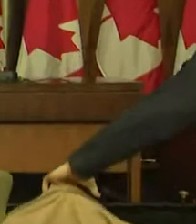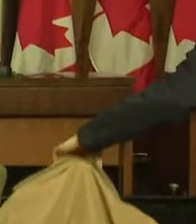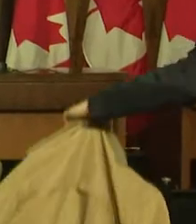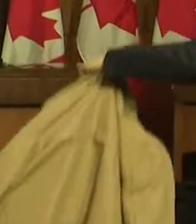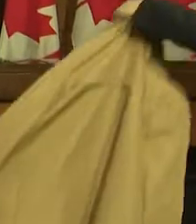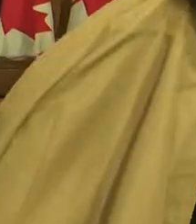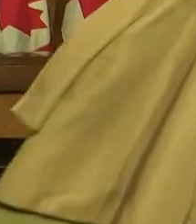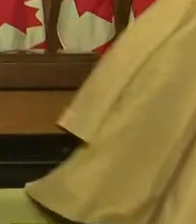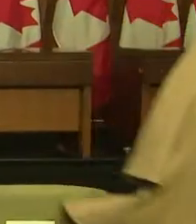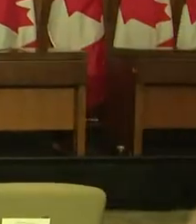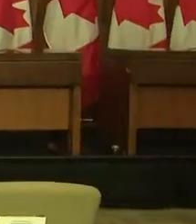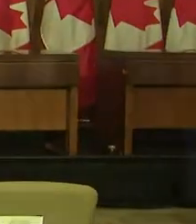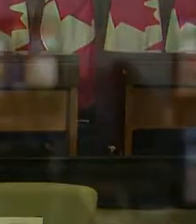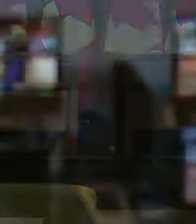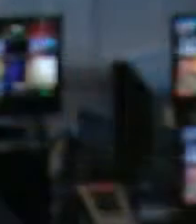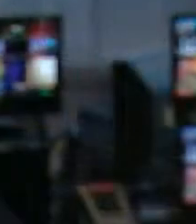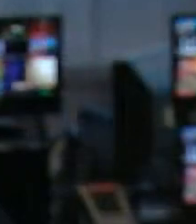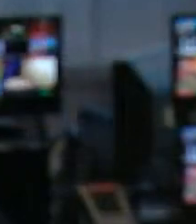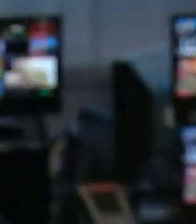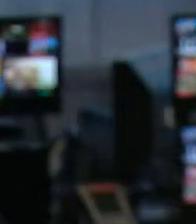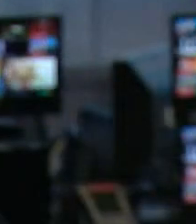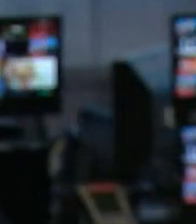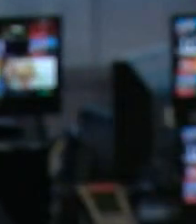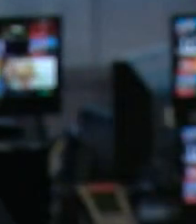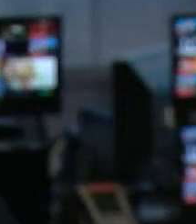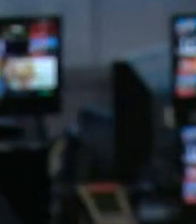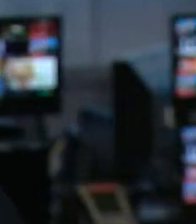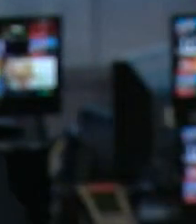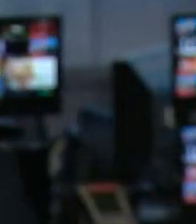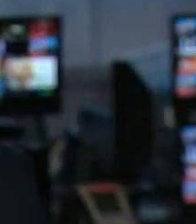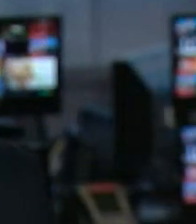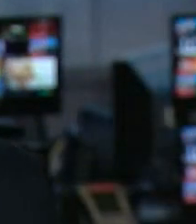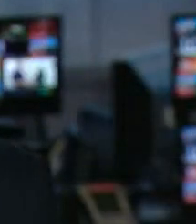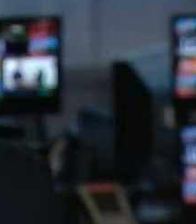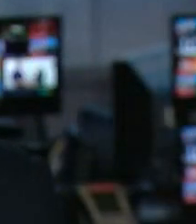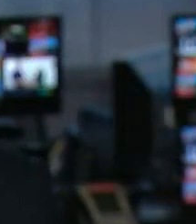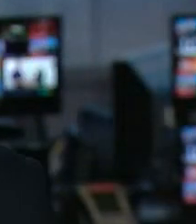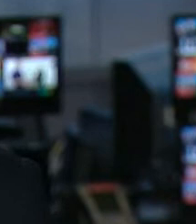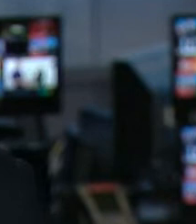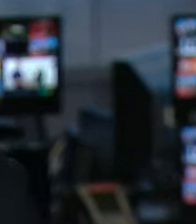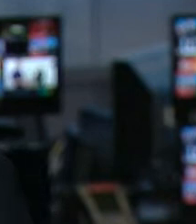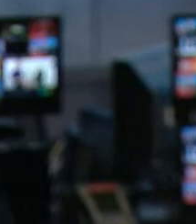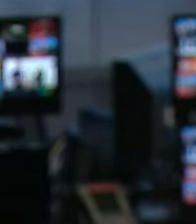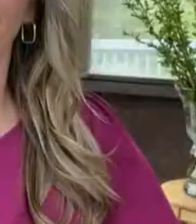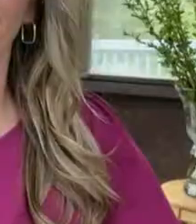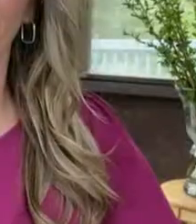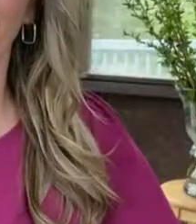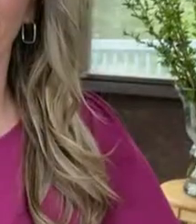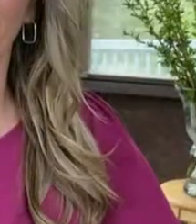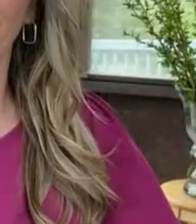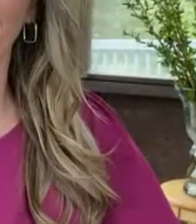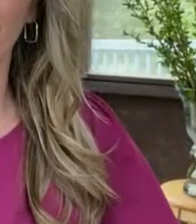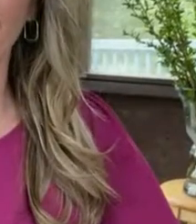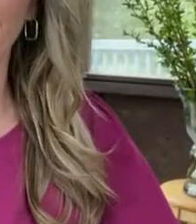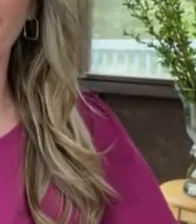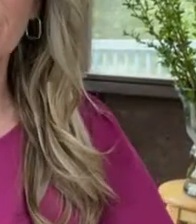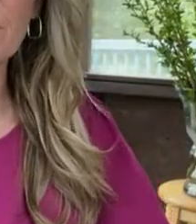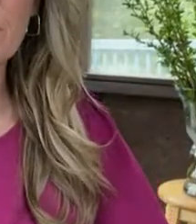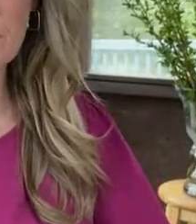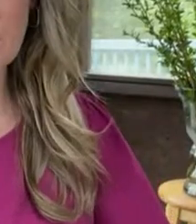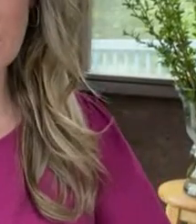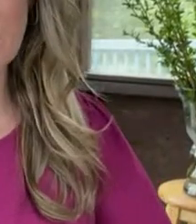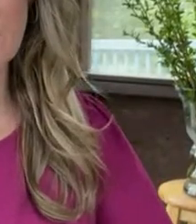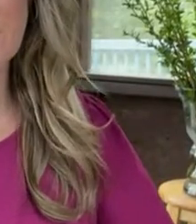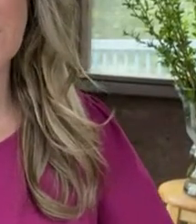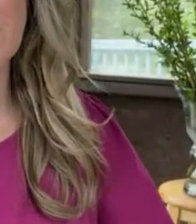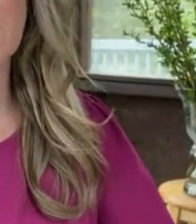as many others. Let's bring in the CBC's David Cochrane and Hannah Thibodeau. David, let's start